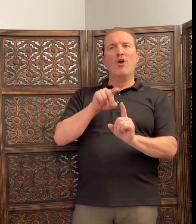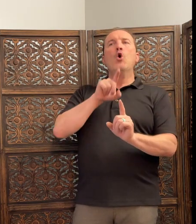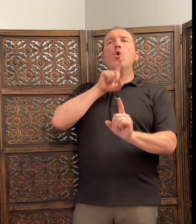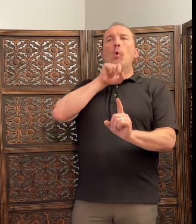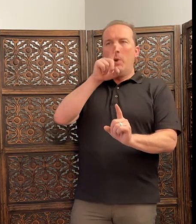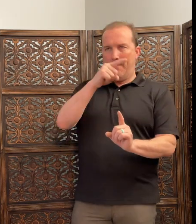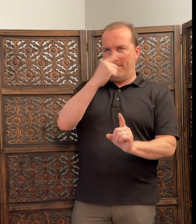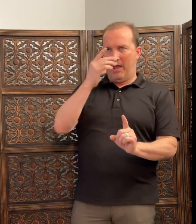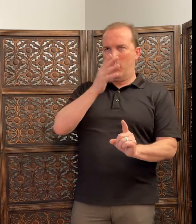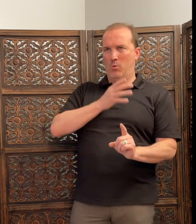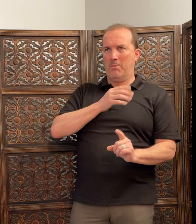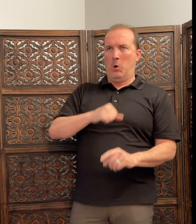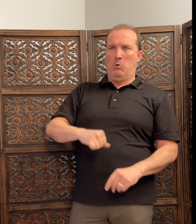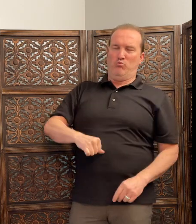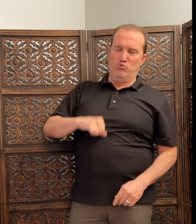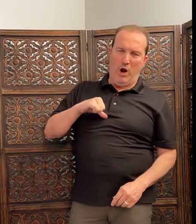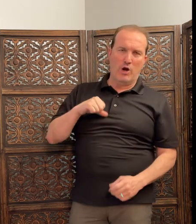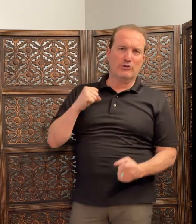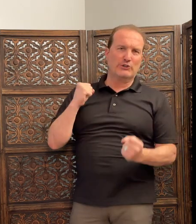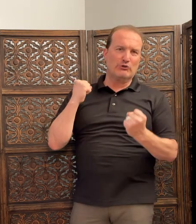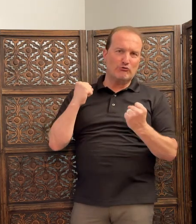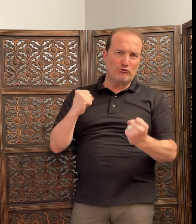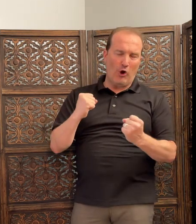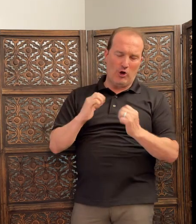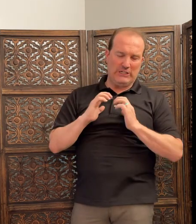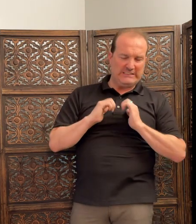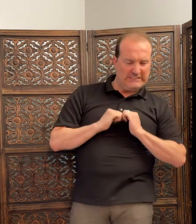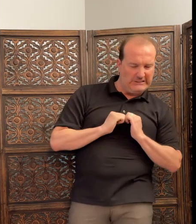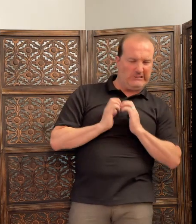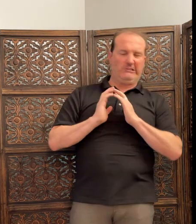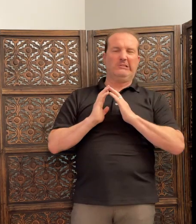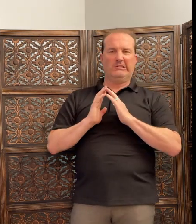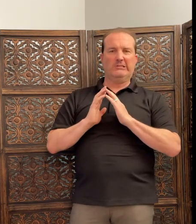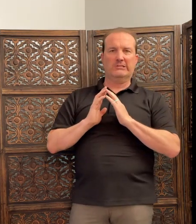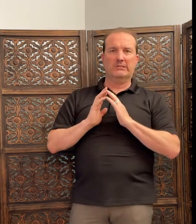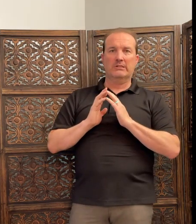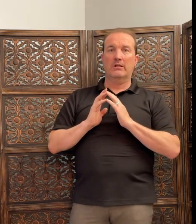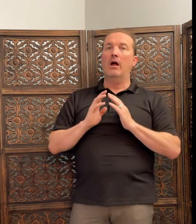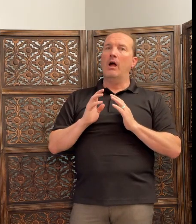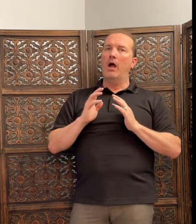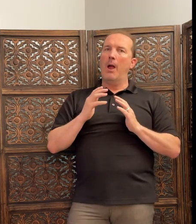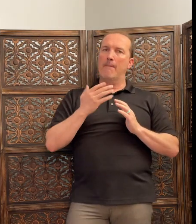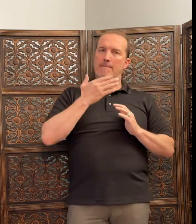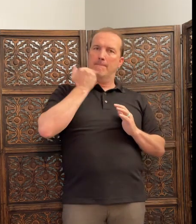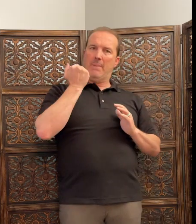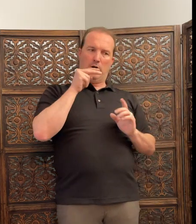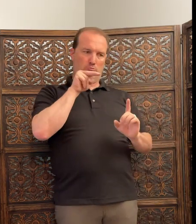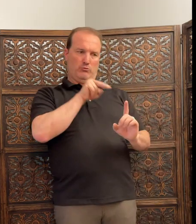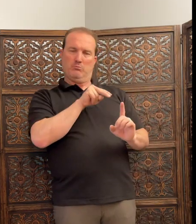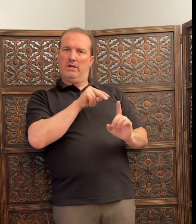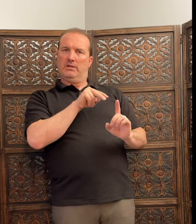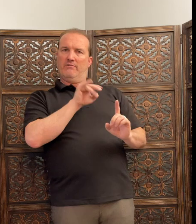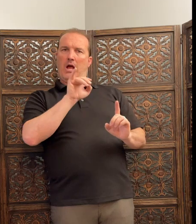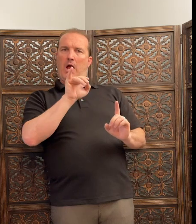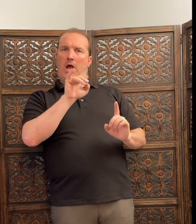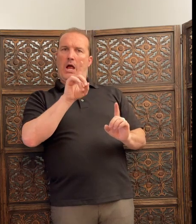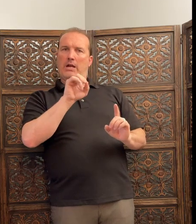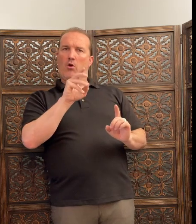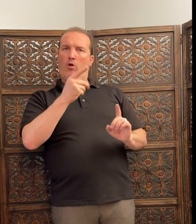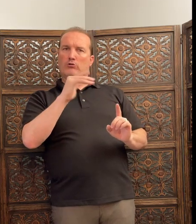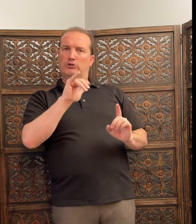and present real Black women who were proud, strong, resilient, and could promote propagandist ideologies for racial